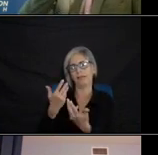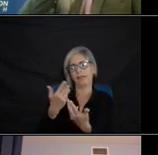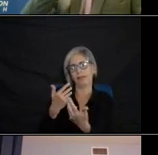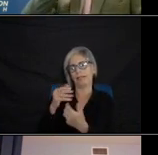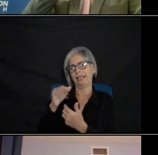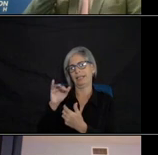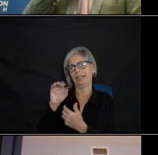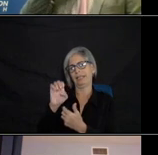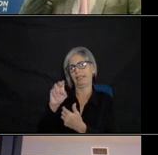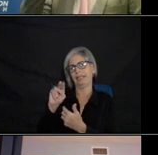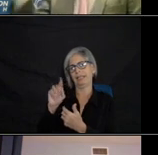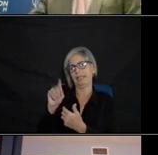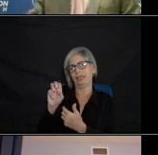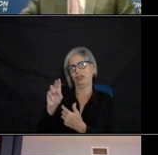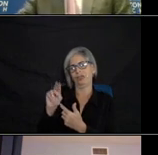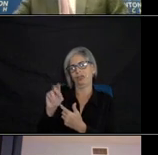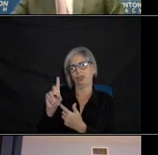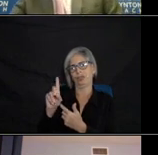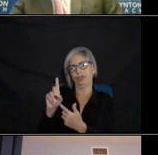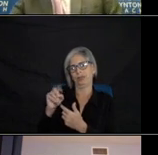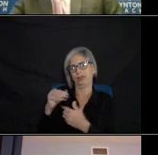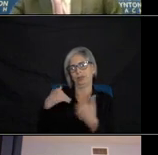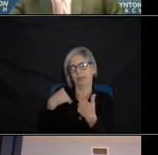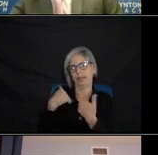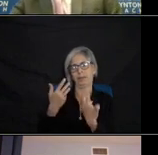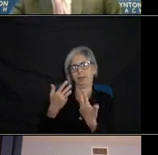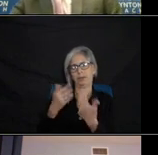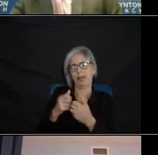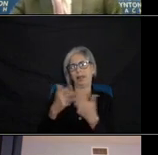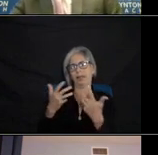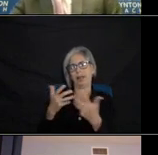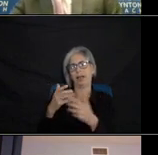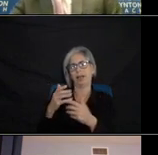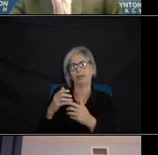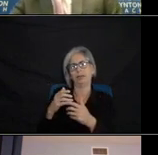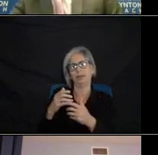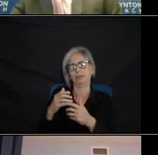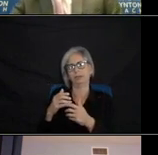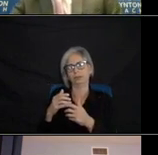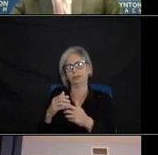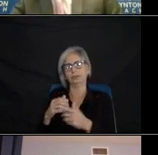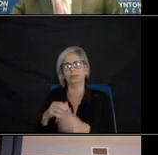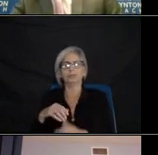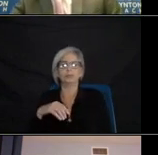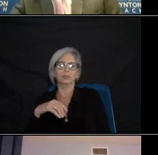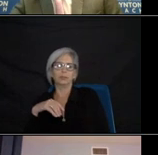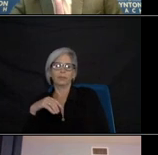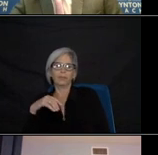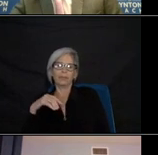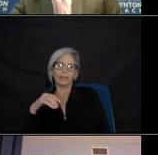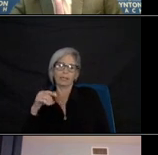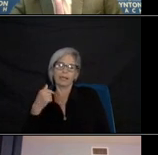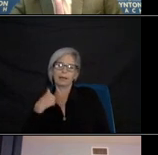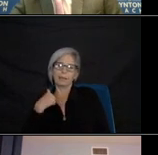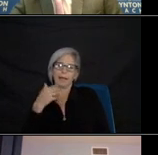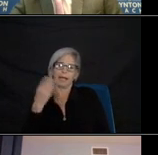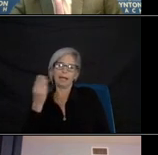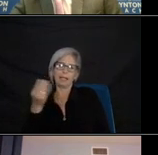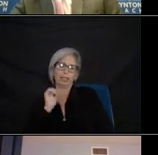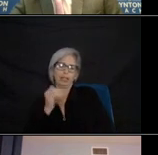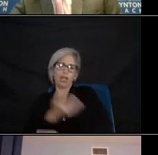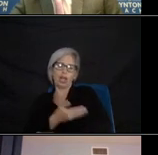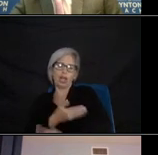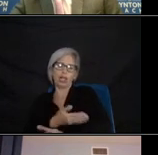species. As it was also mentioned before, a lot of gopher tortoises do not relocate well. And my daughter has seen